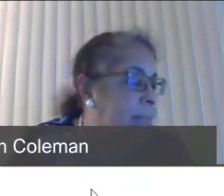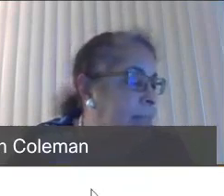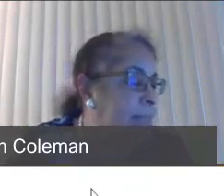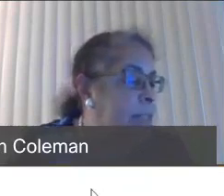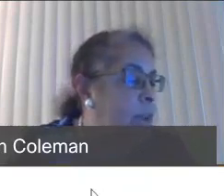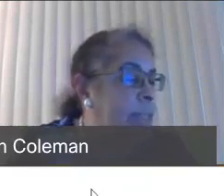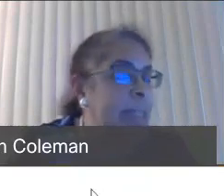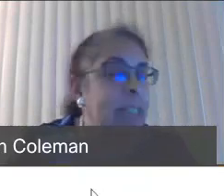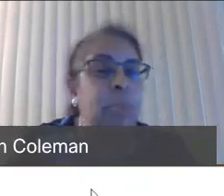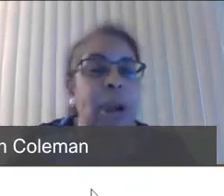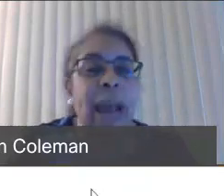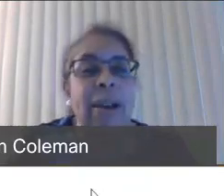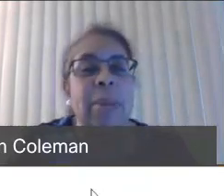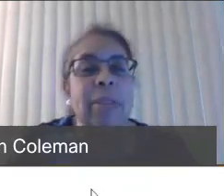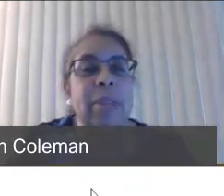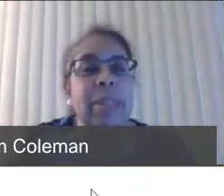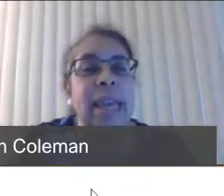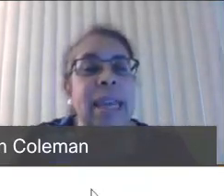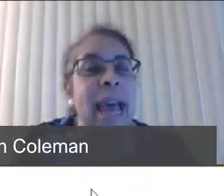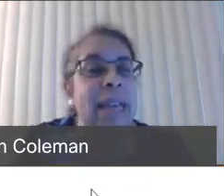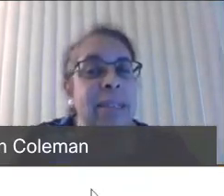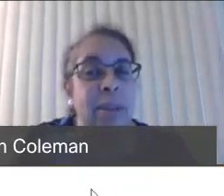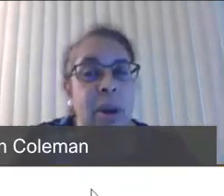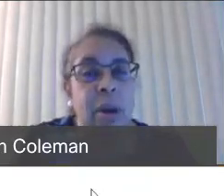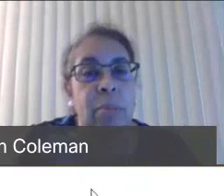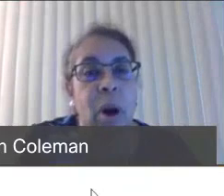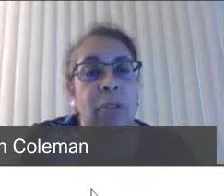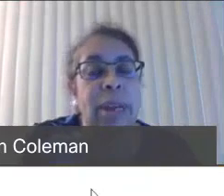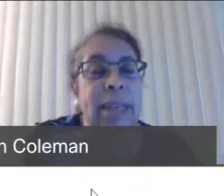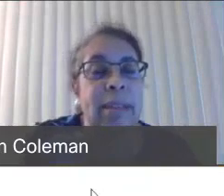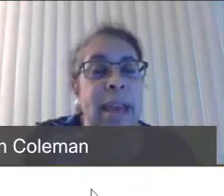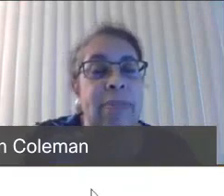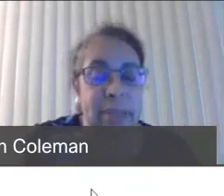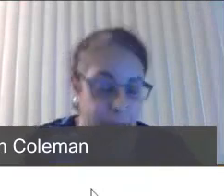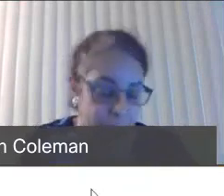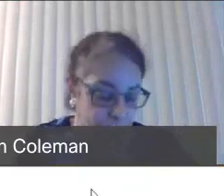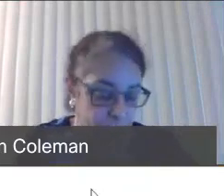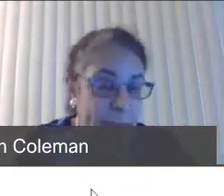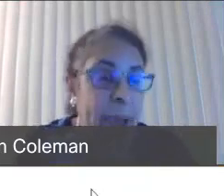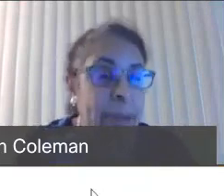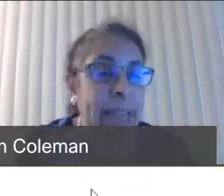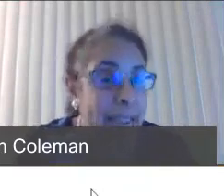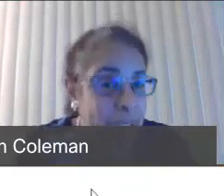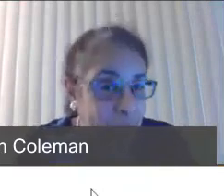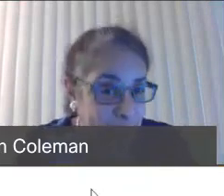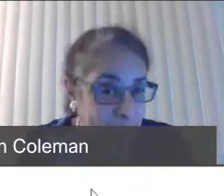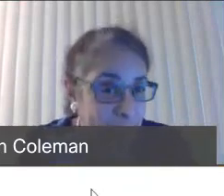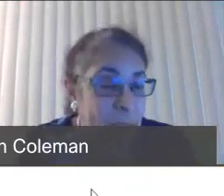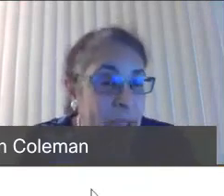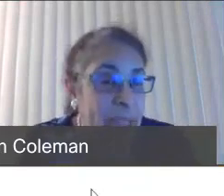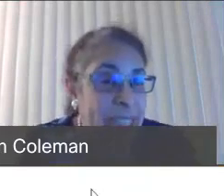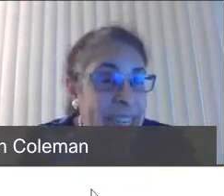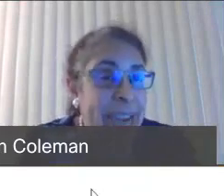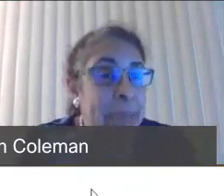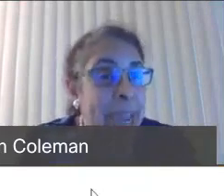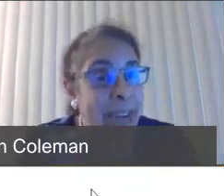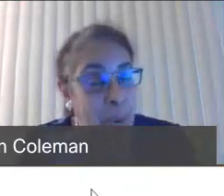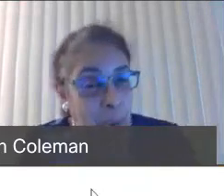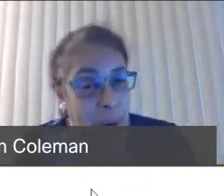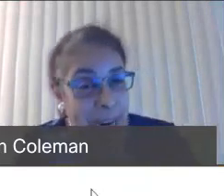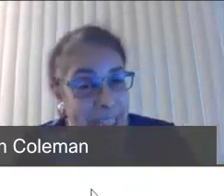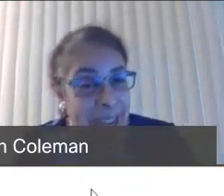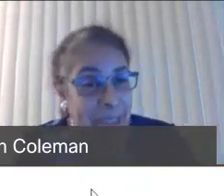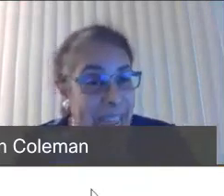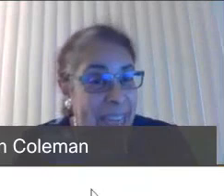I guess as long as it's spread out. I mean, the state has already what happened last year, the state